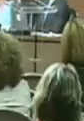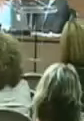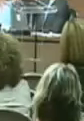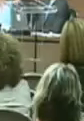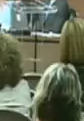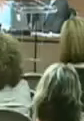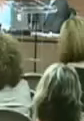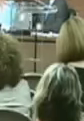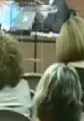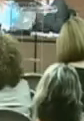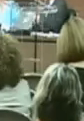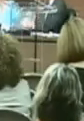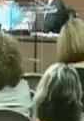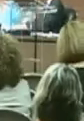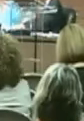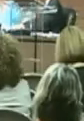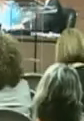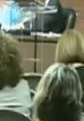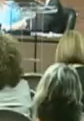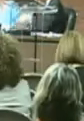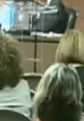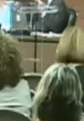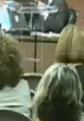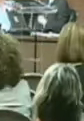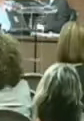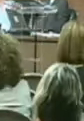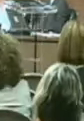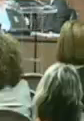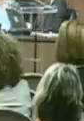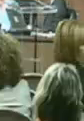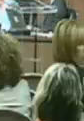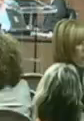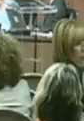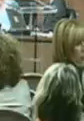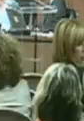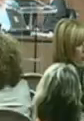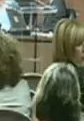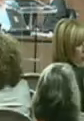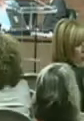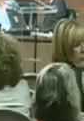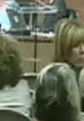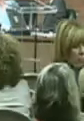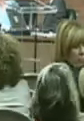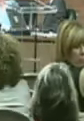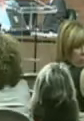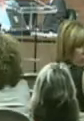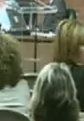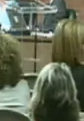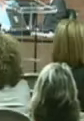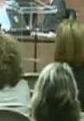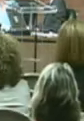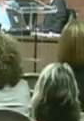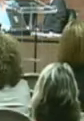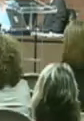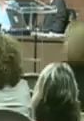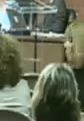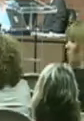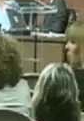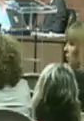and wanting to keep up with that. And then the only other thing I wanted to say was that I took part